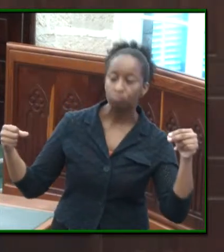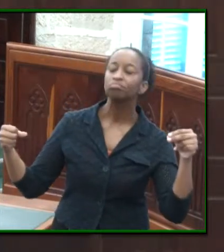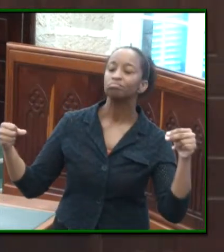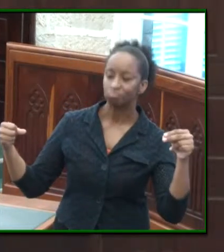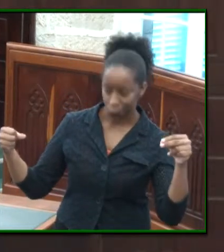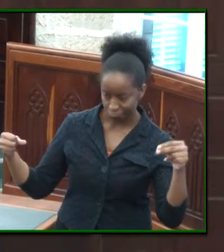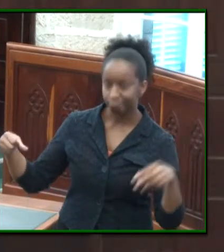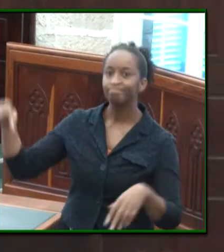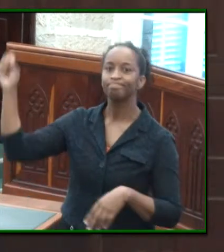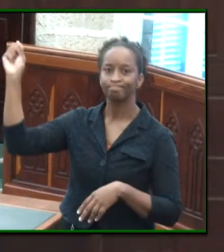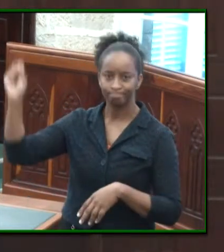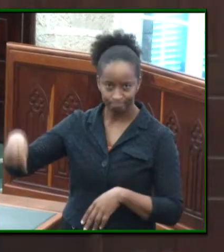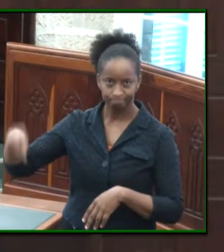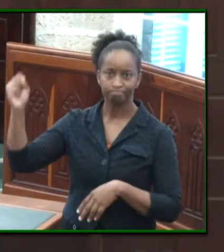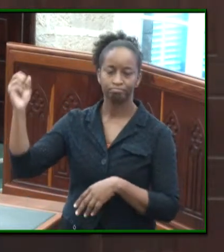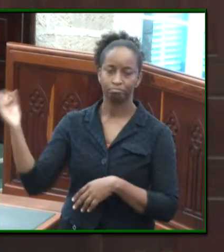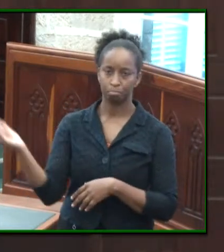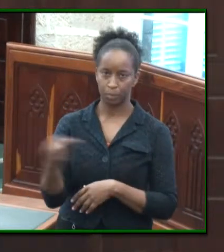it.